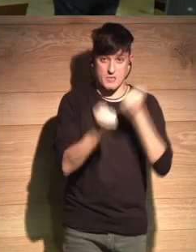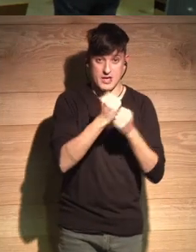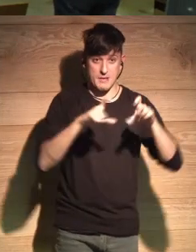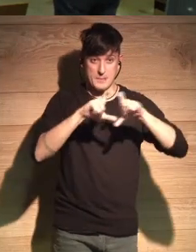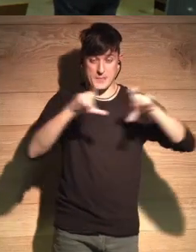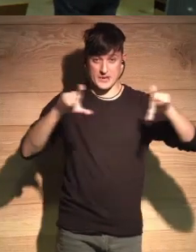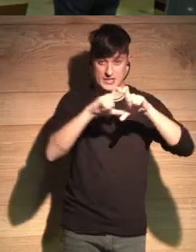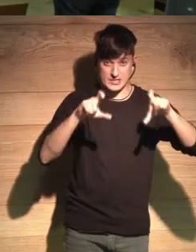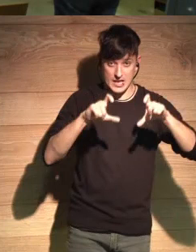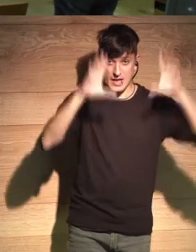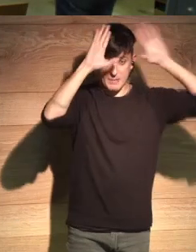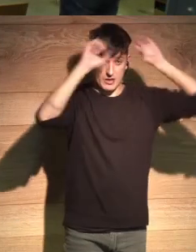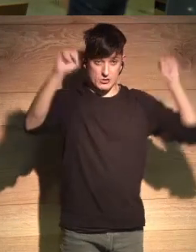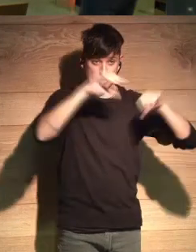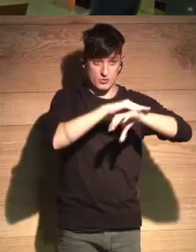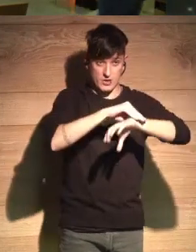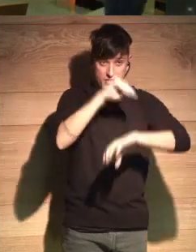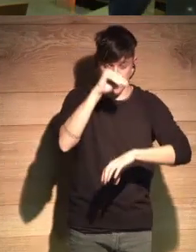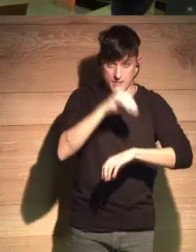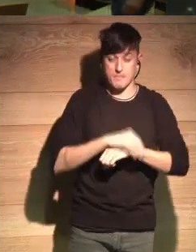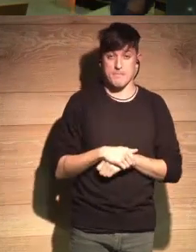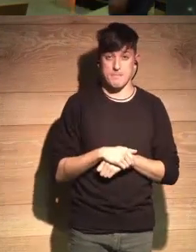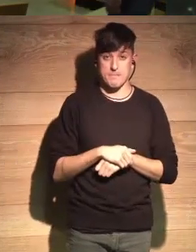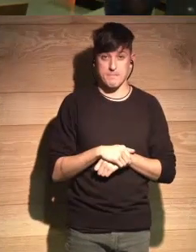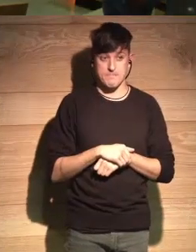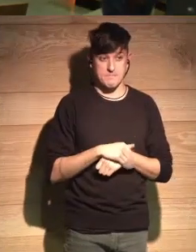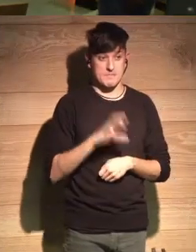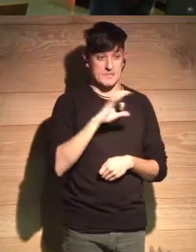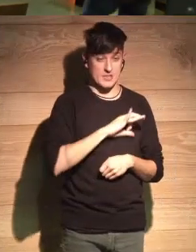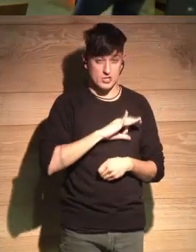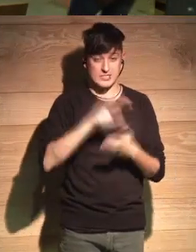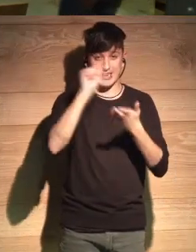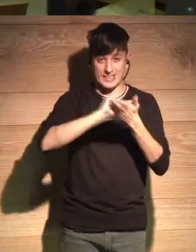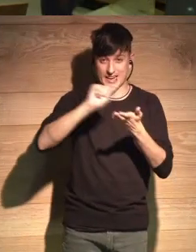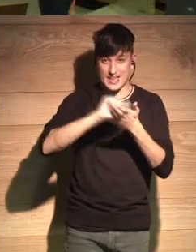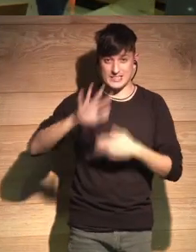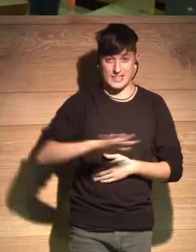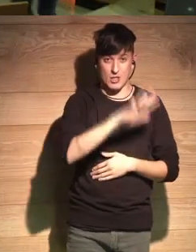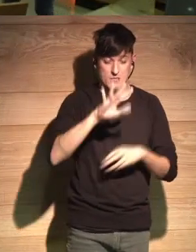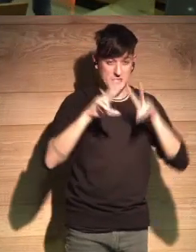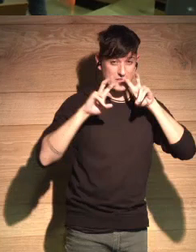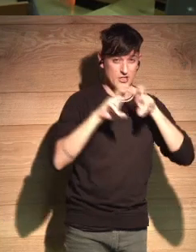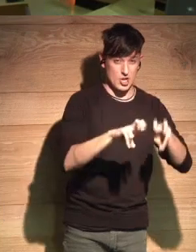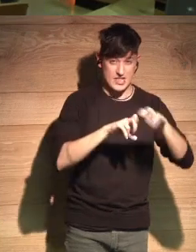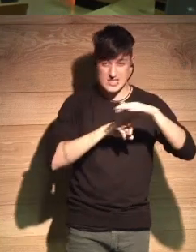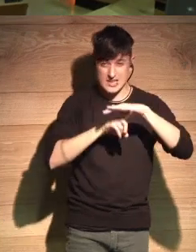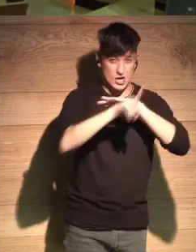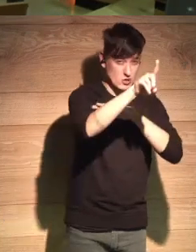Minister of Economy and Business, Ambassador of Sweden,